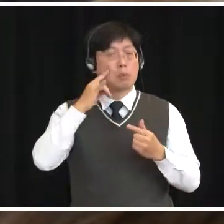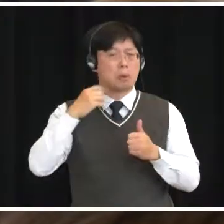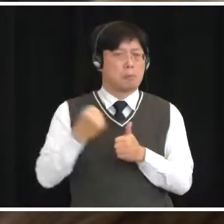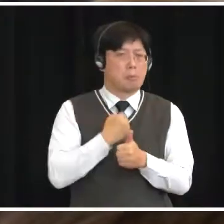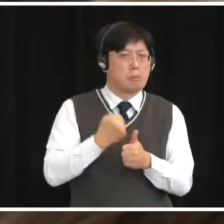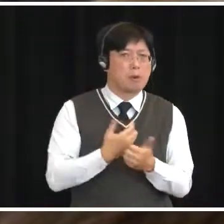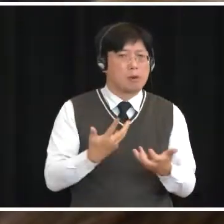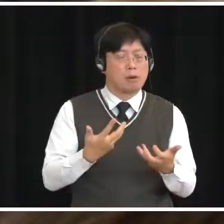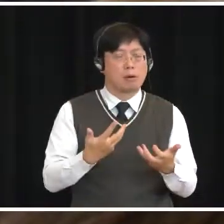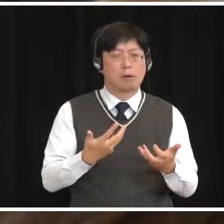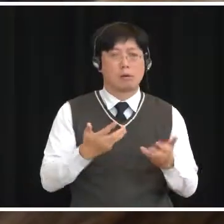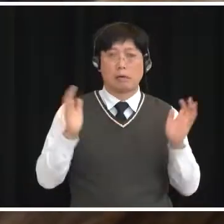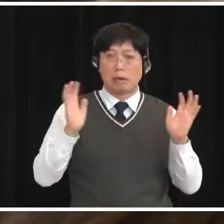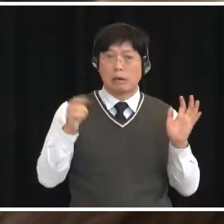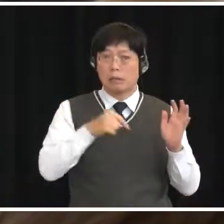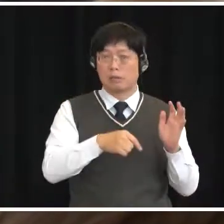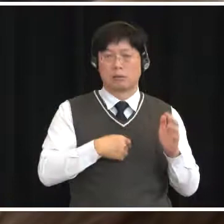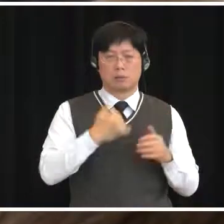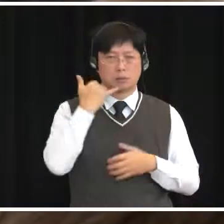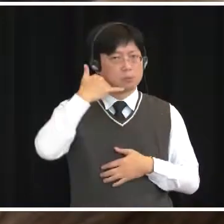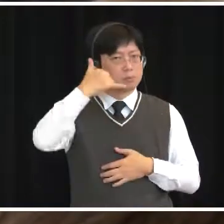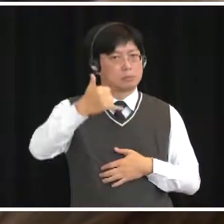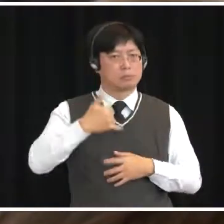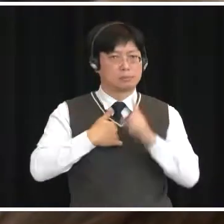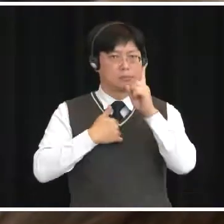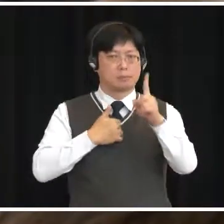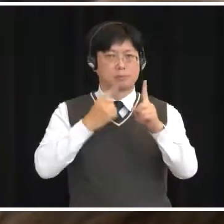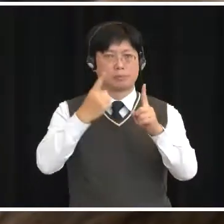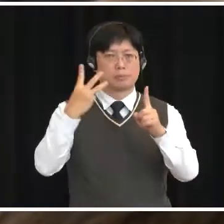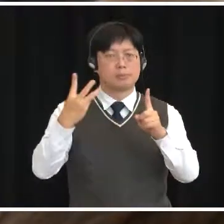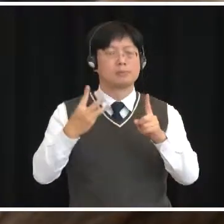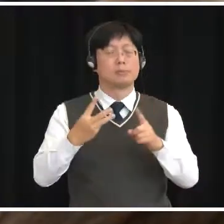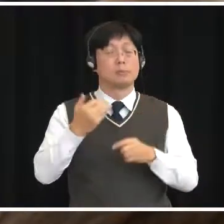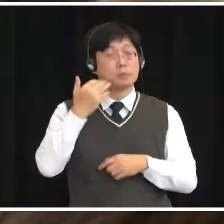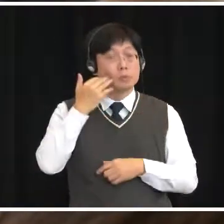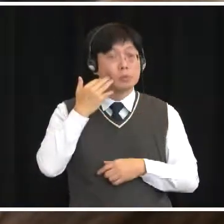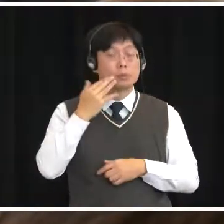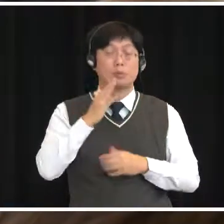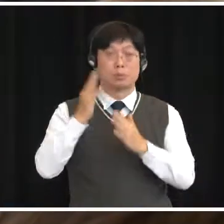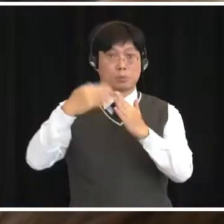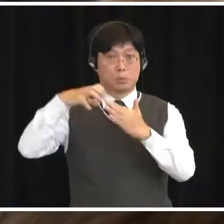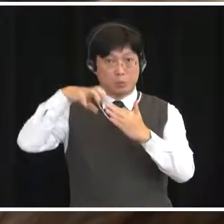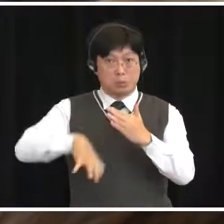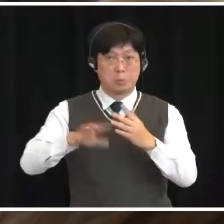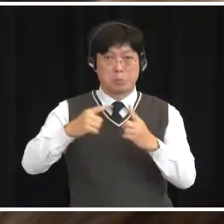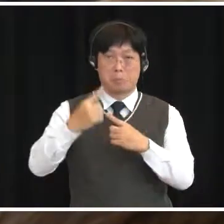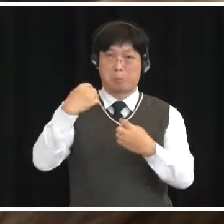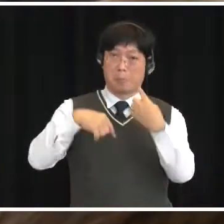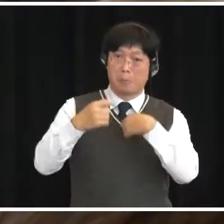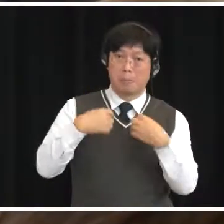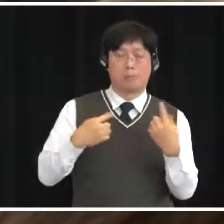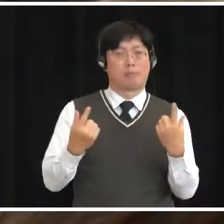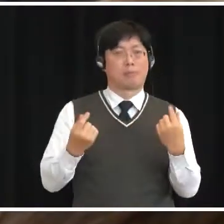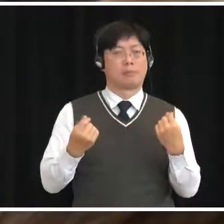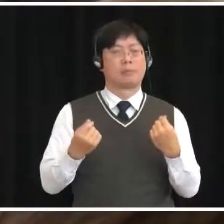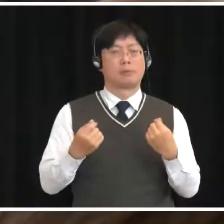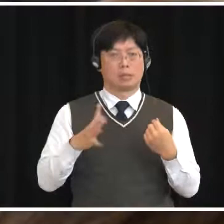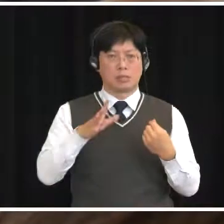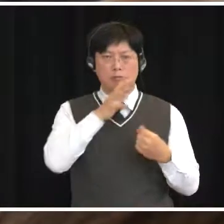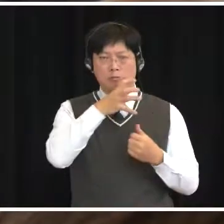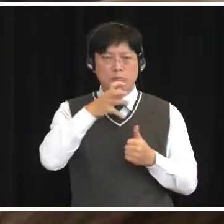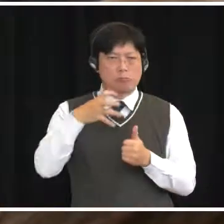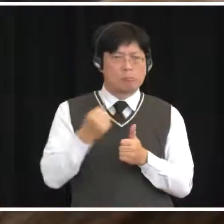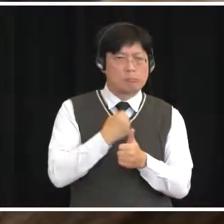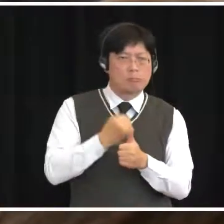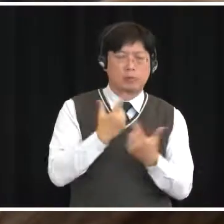is their active way of providing their opinions. Well, in